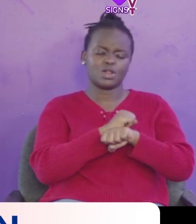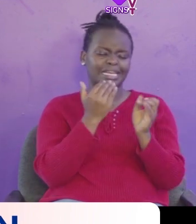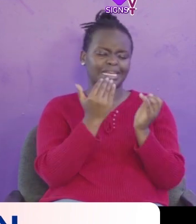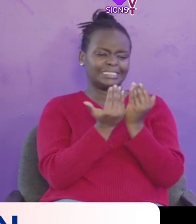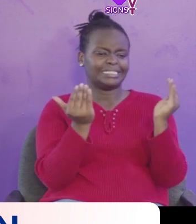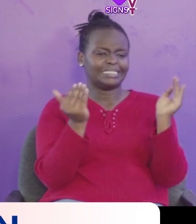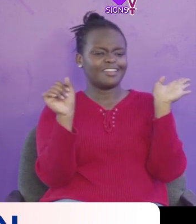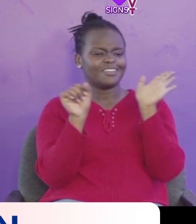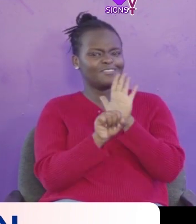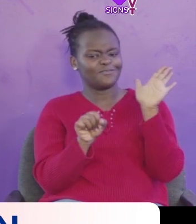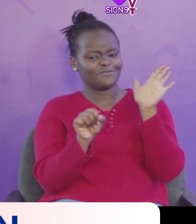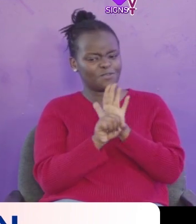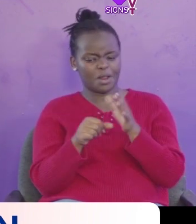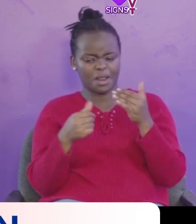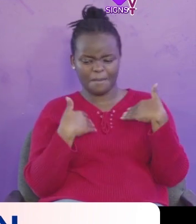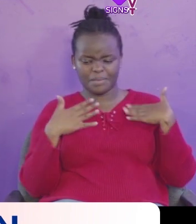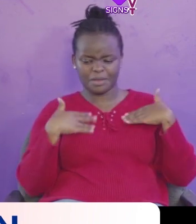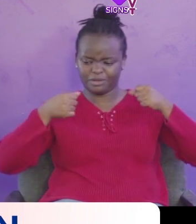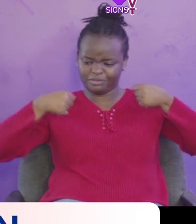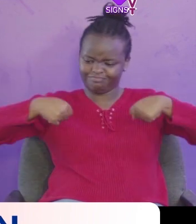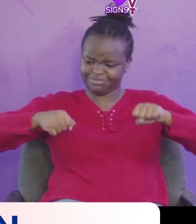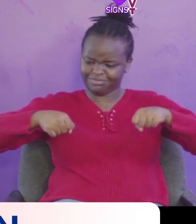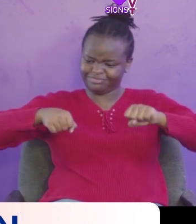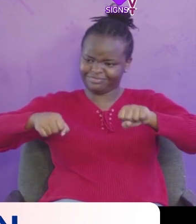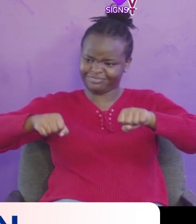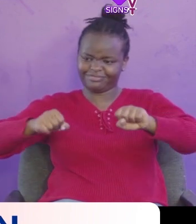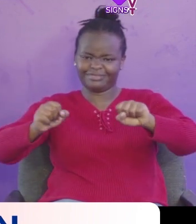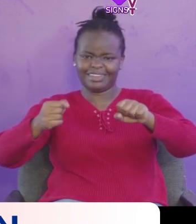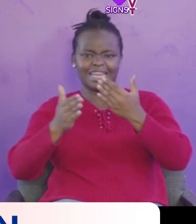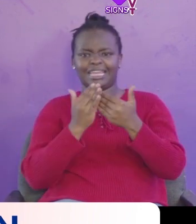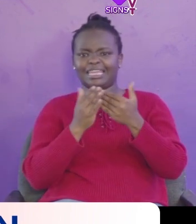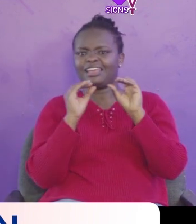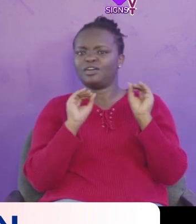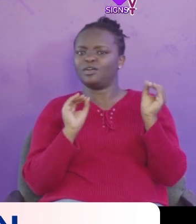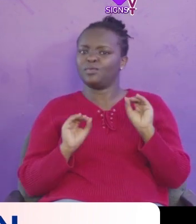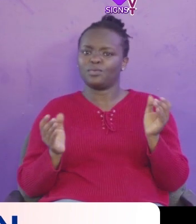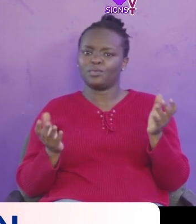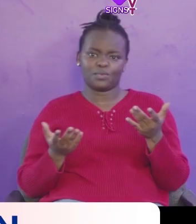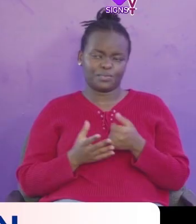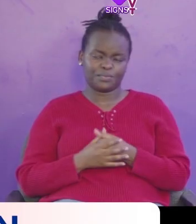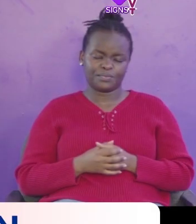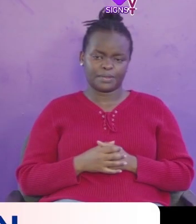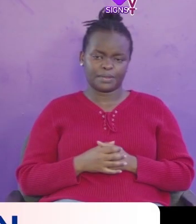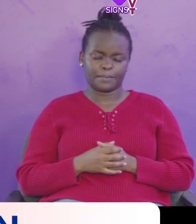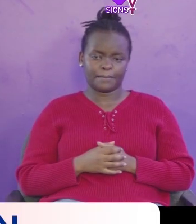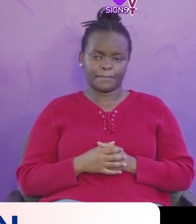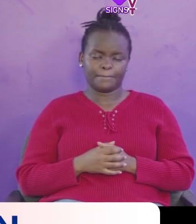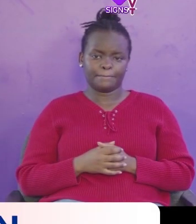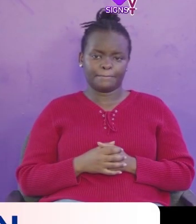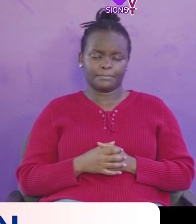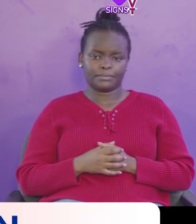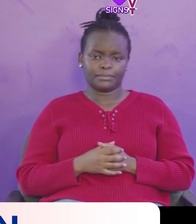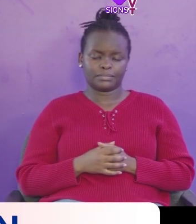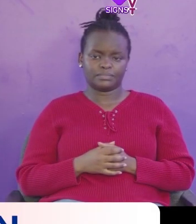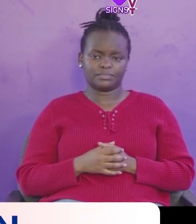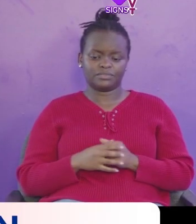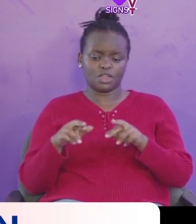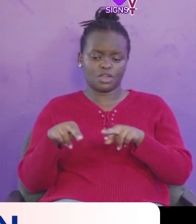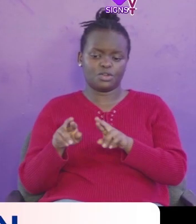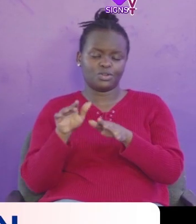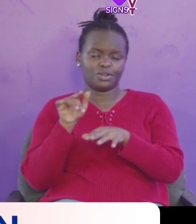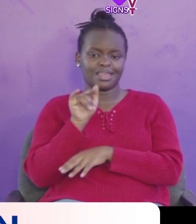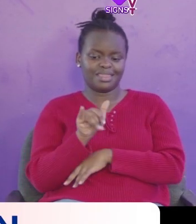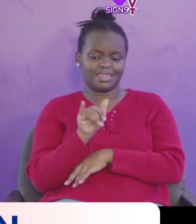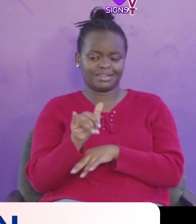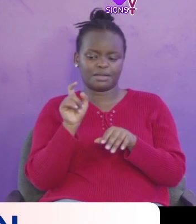Na watu wa Ndudhi wanakuja bila hata na vile watu wa Ndudhi wanagongana kama hiyo barabara inafaa